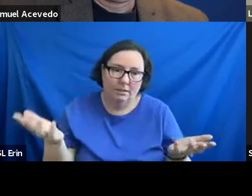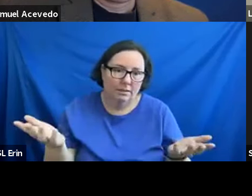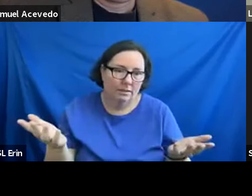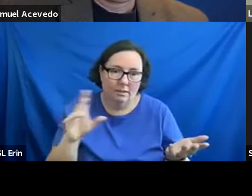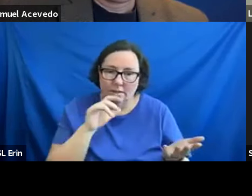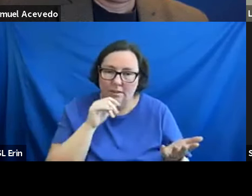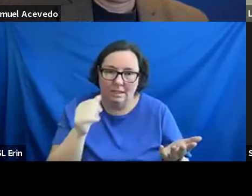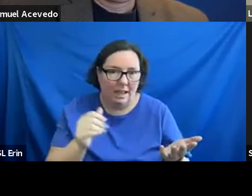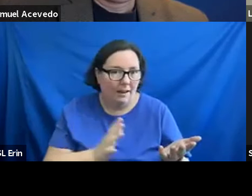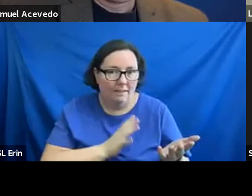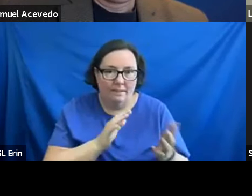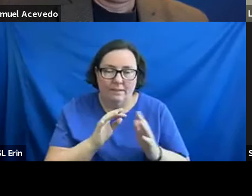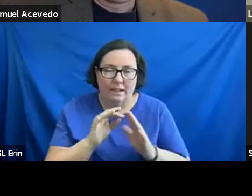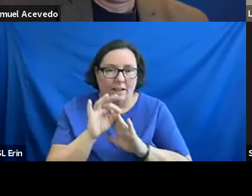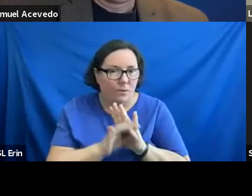formula.